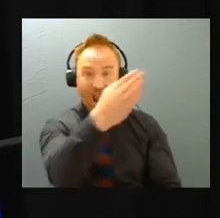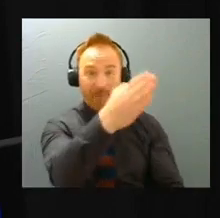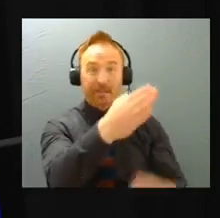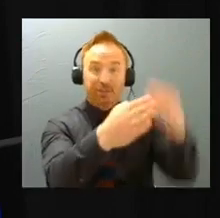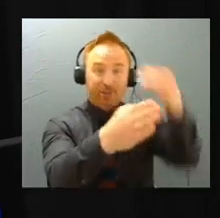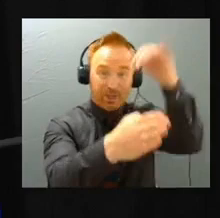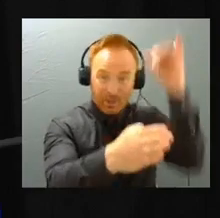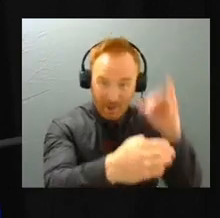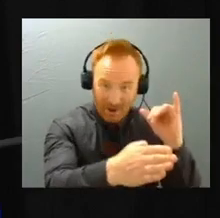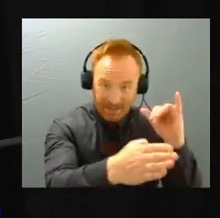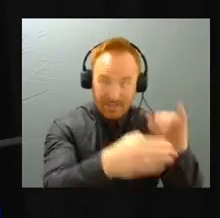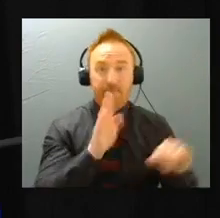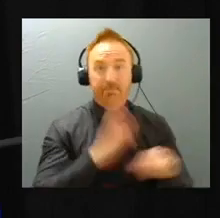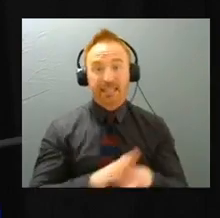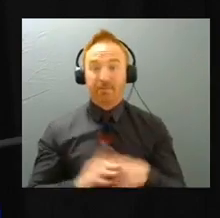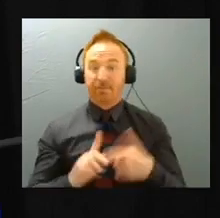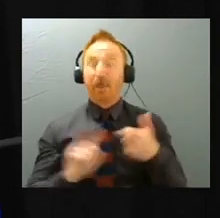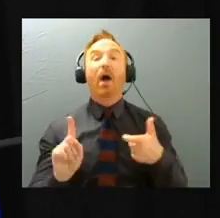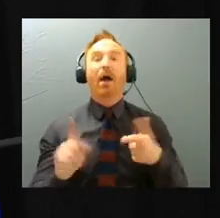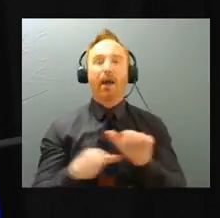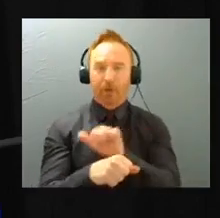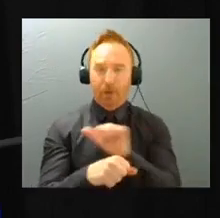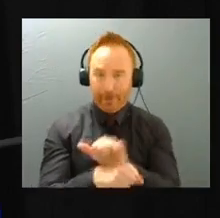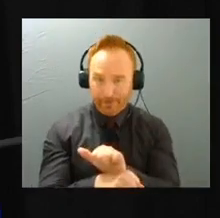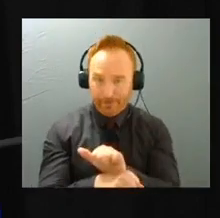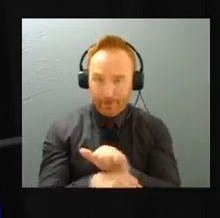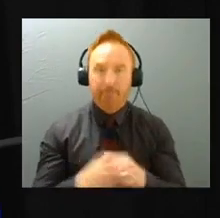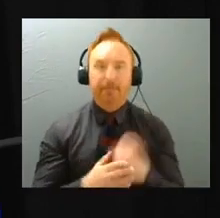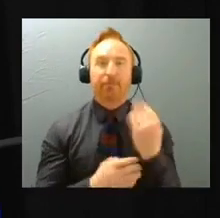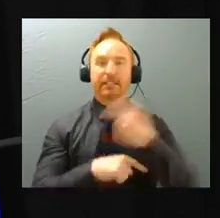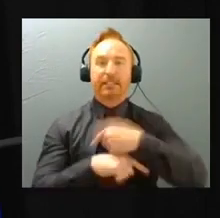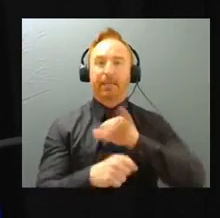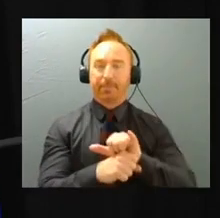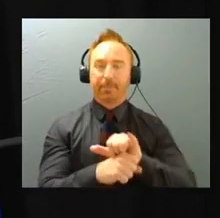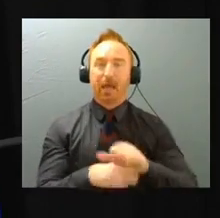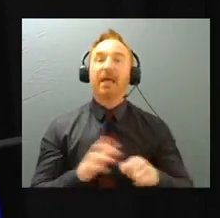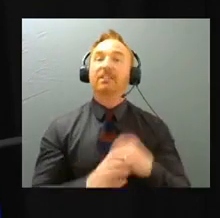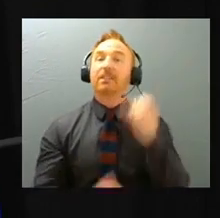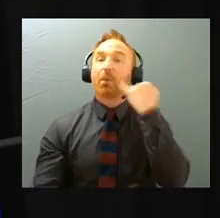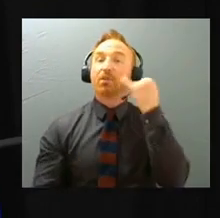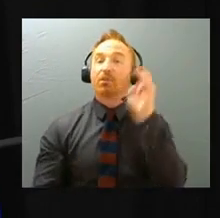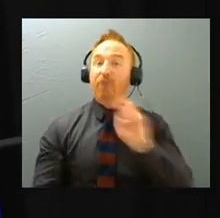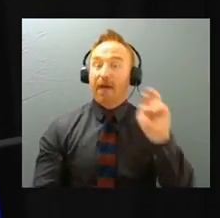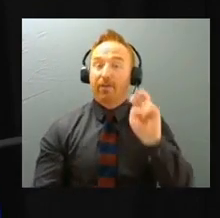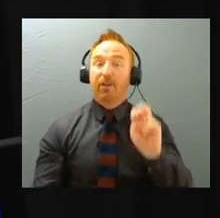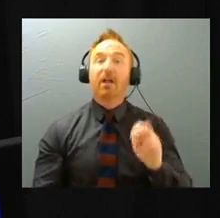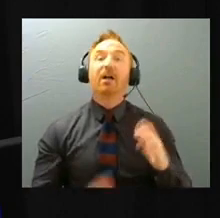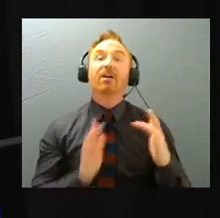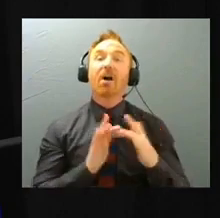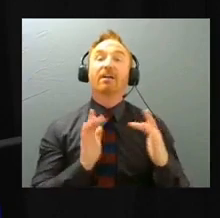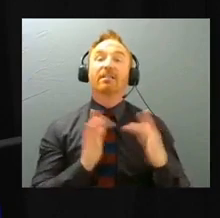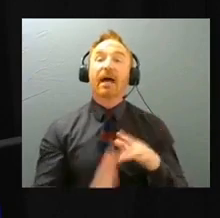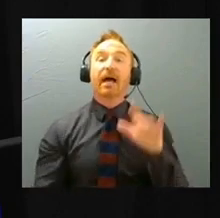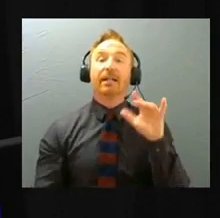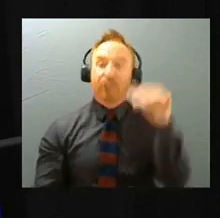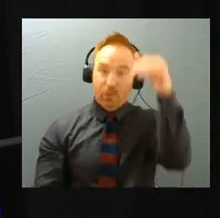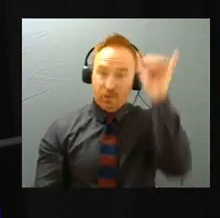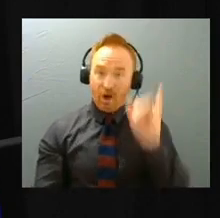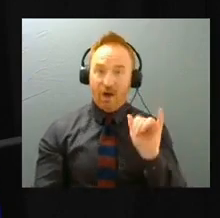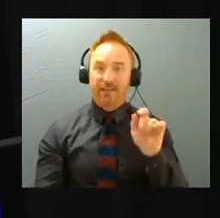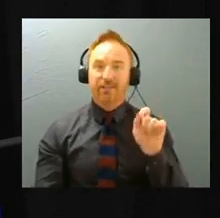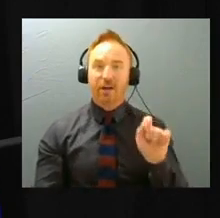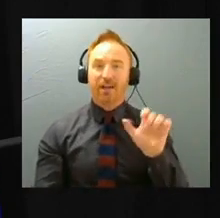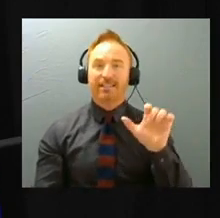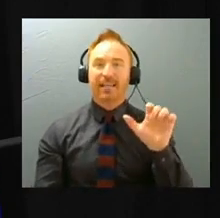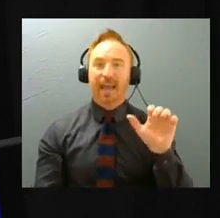ask anybody who's traveling to contact yukon.ca and to make sure that they've either emailed their questions in or the phone